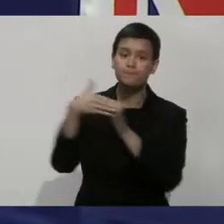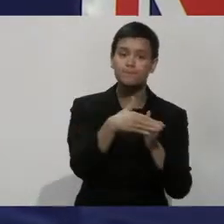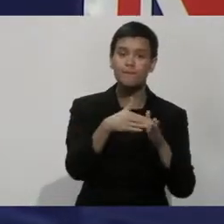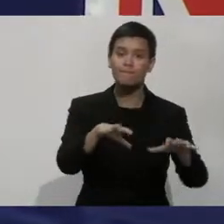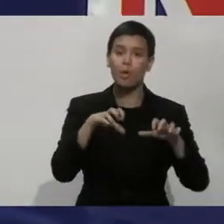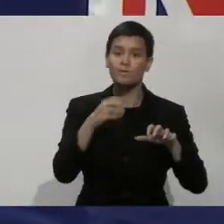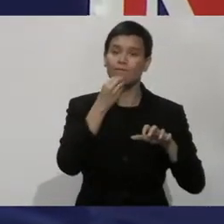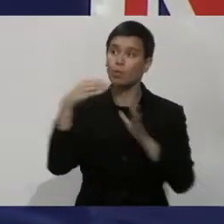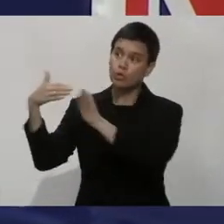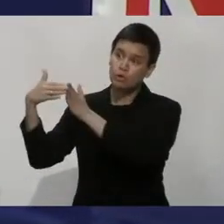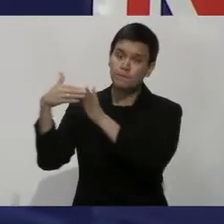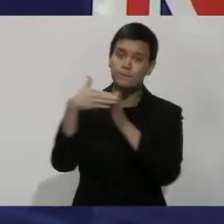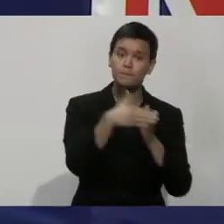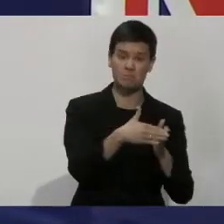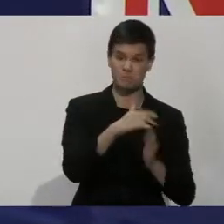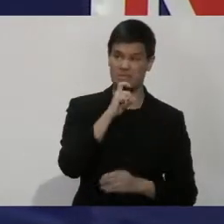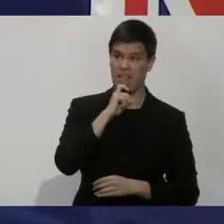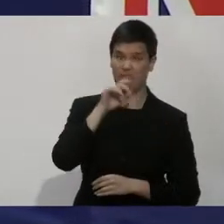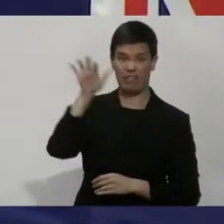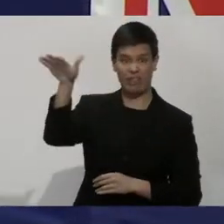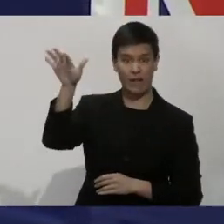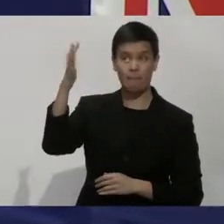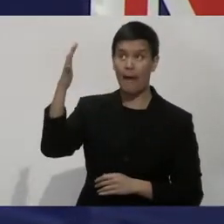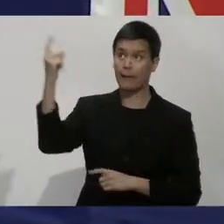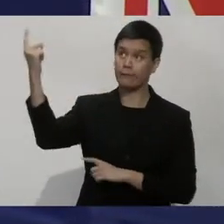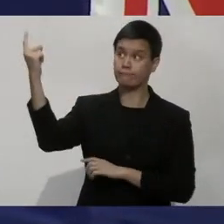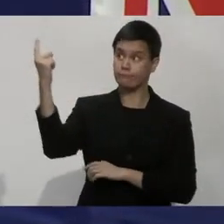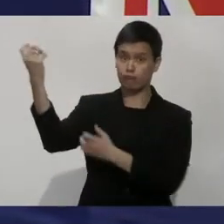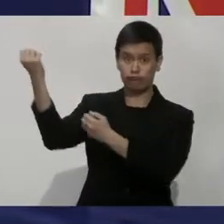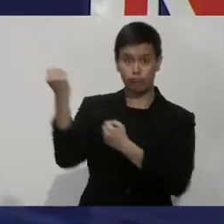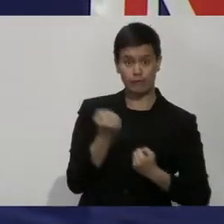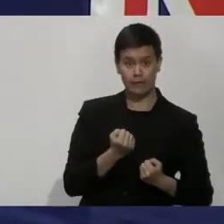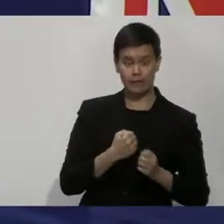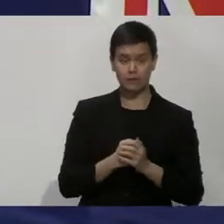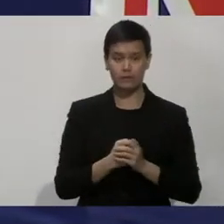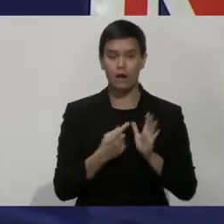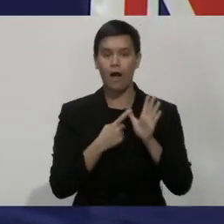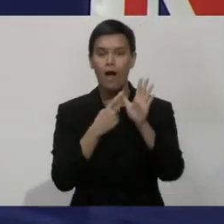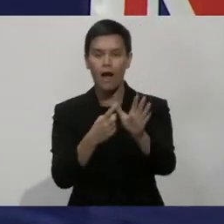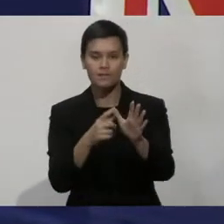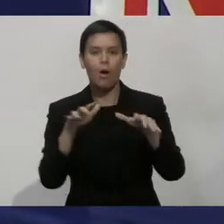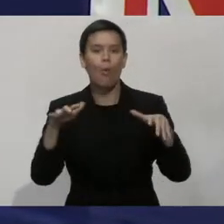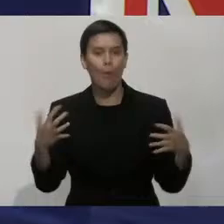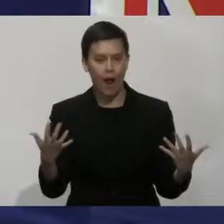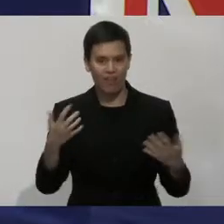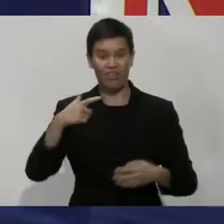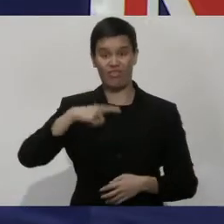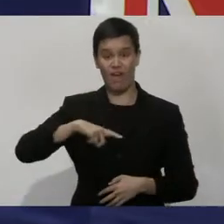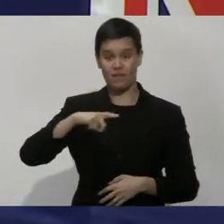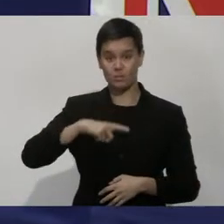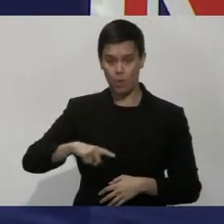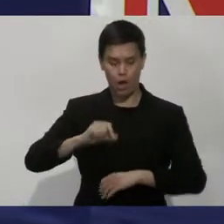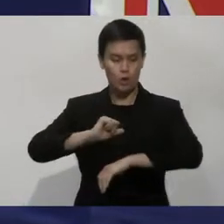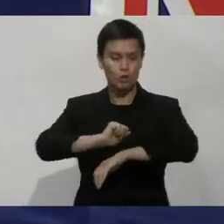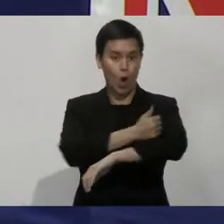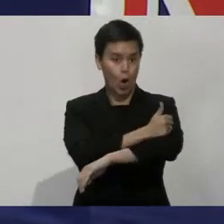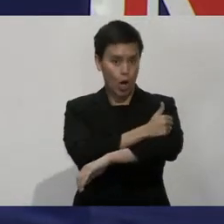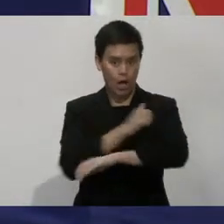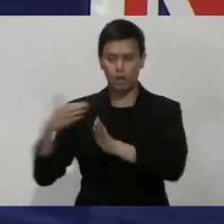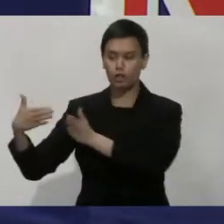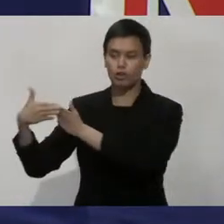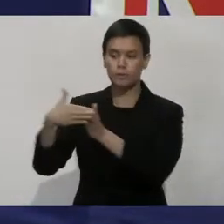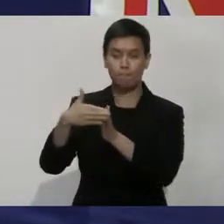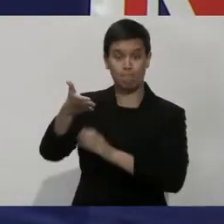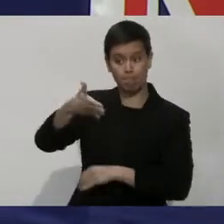well provide some clues there, and that's particularly why we've focused that broad testing on ports of Auckland and ports of Tauranga, in case, for example, it